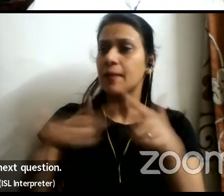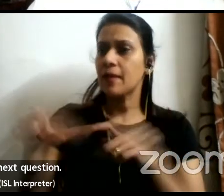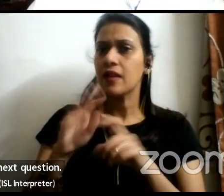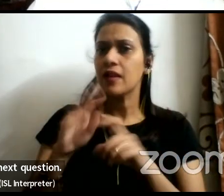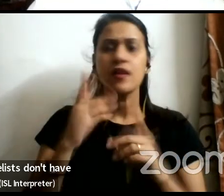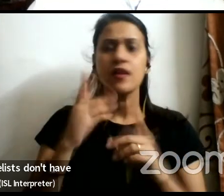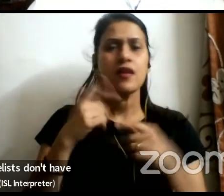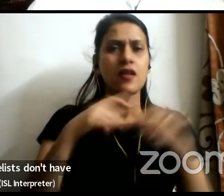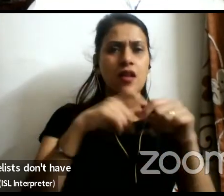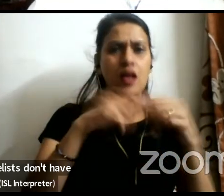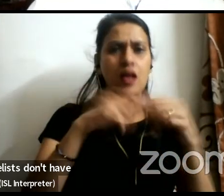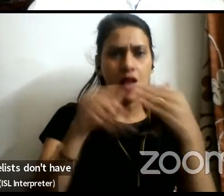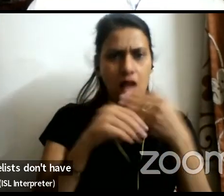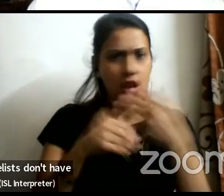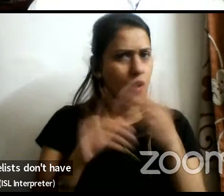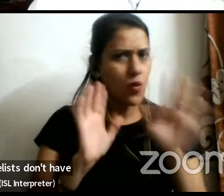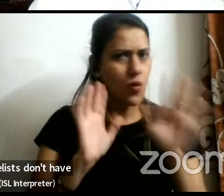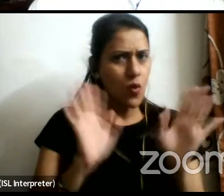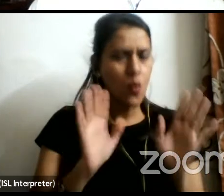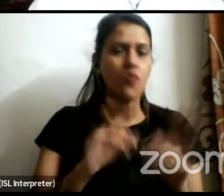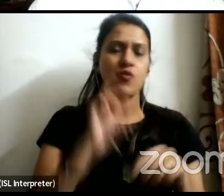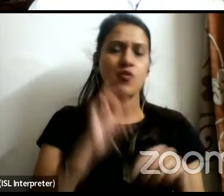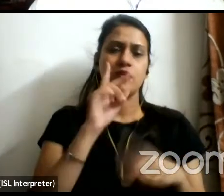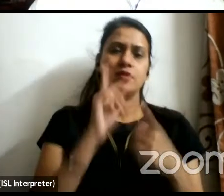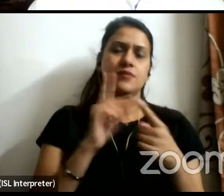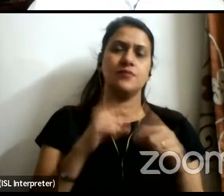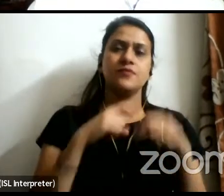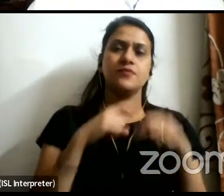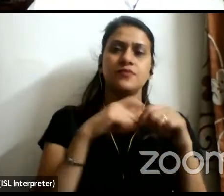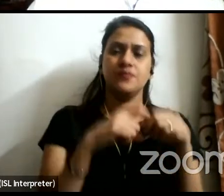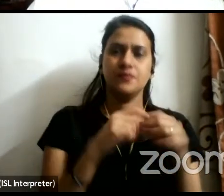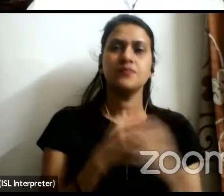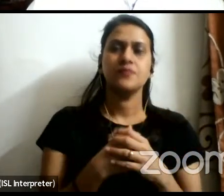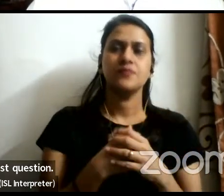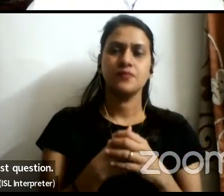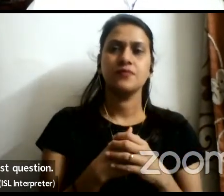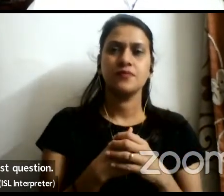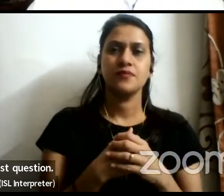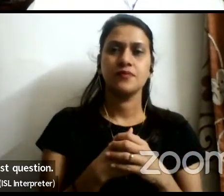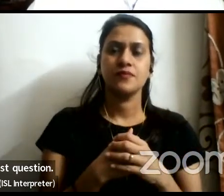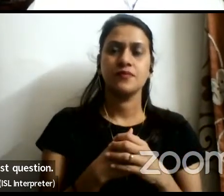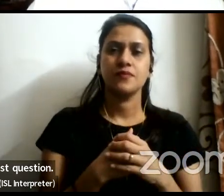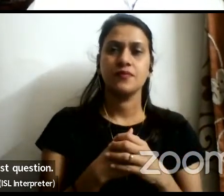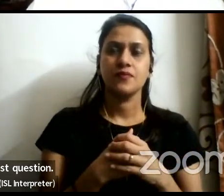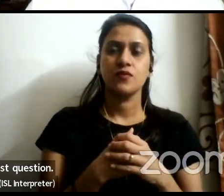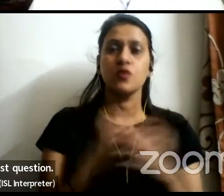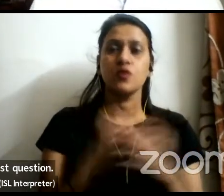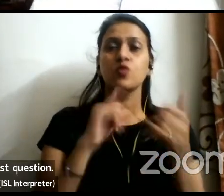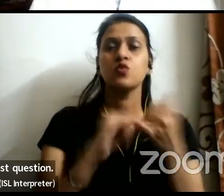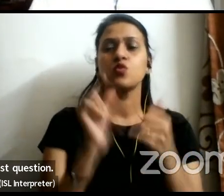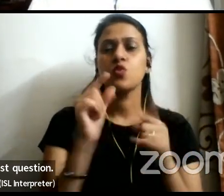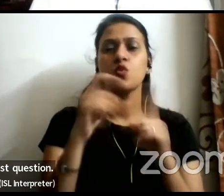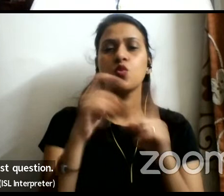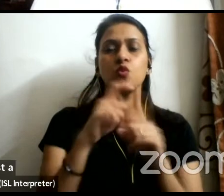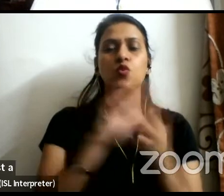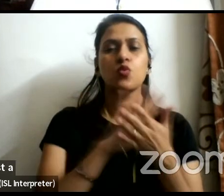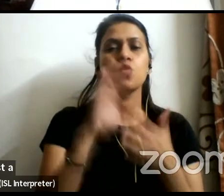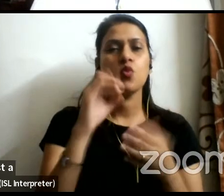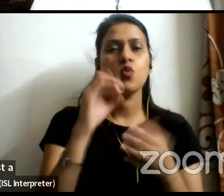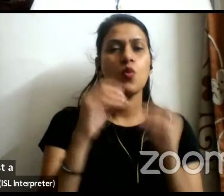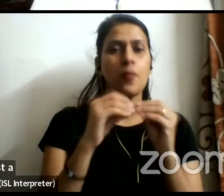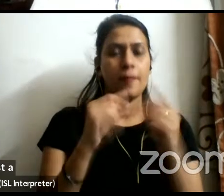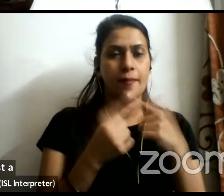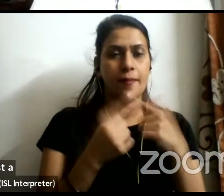Amber and Rahul, we're done with the first question. Second, this is from Mr. Sudipto Banerjee, who's asking us, how do we make